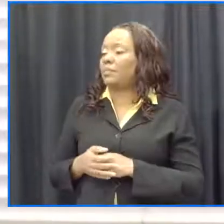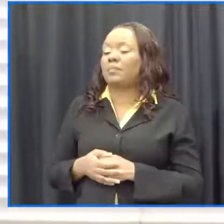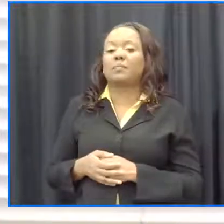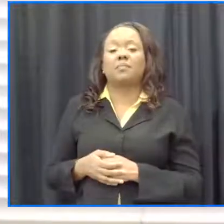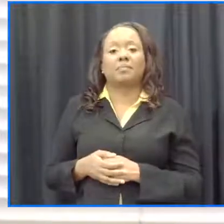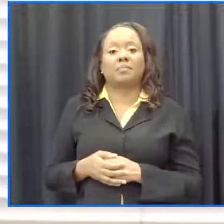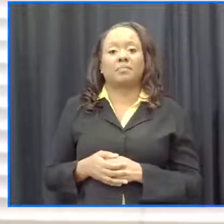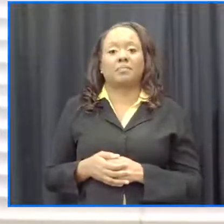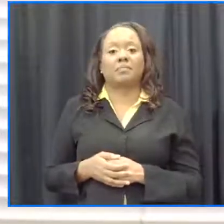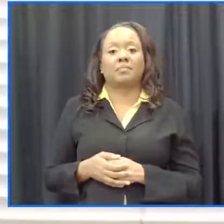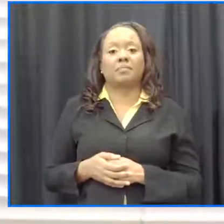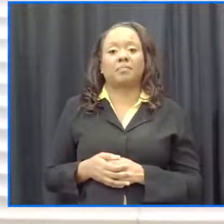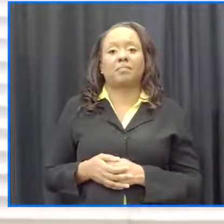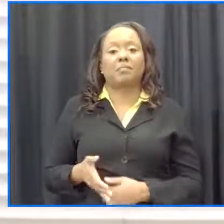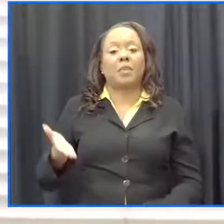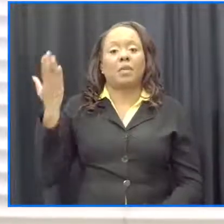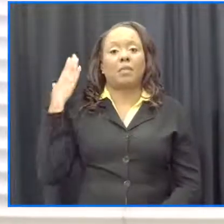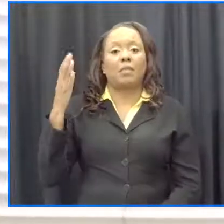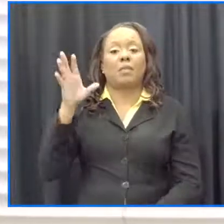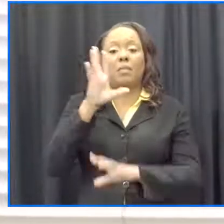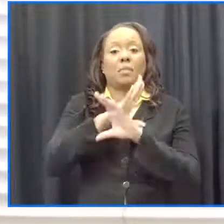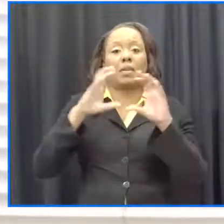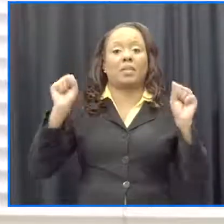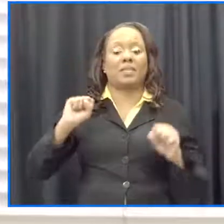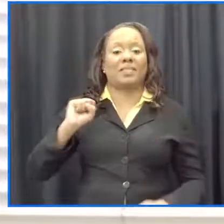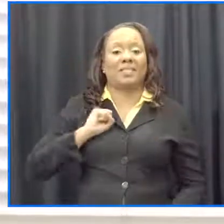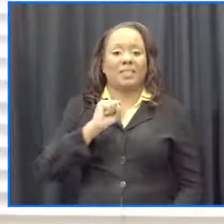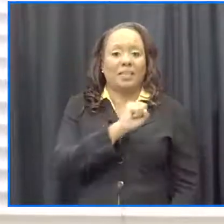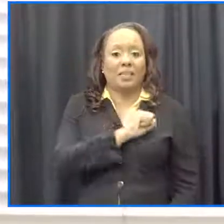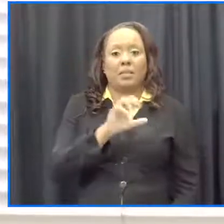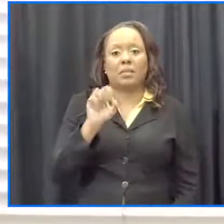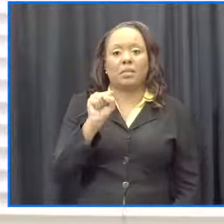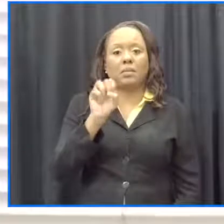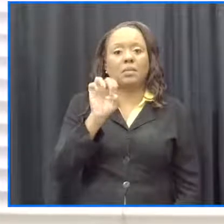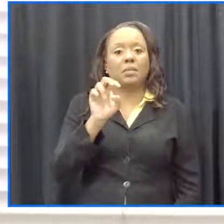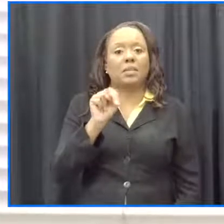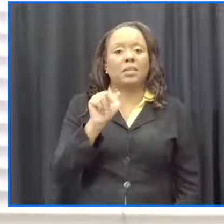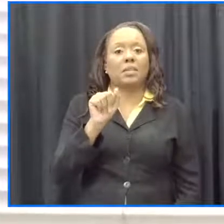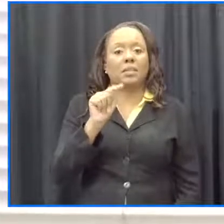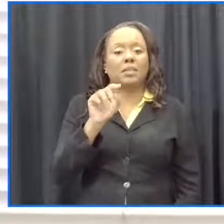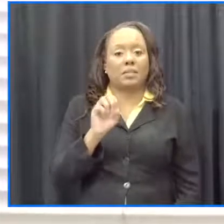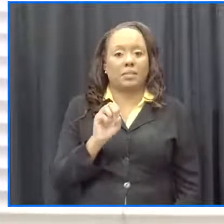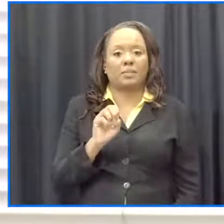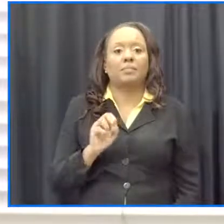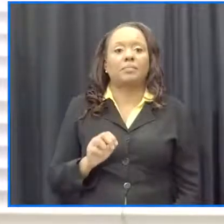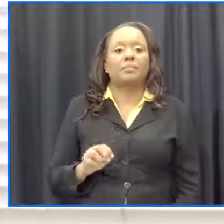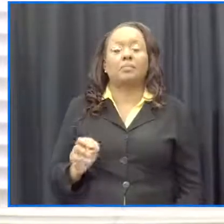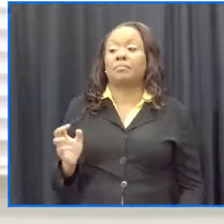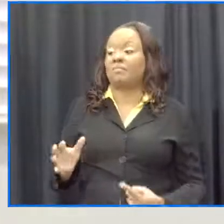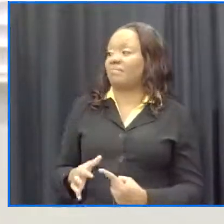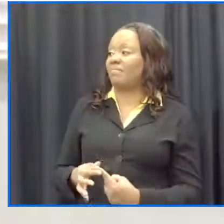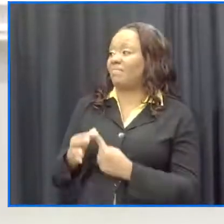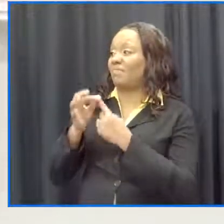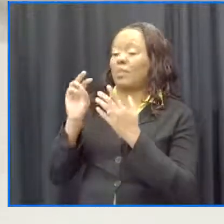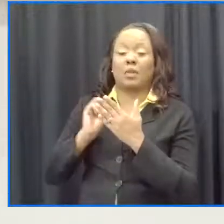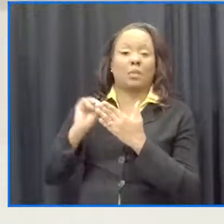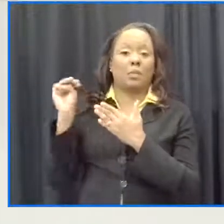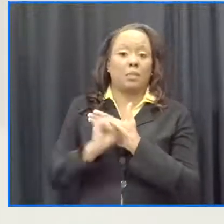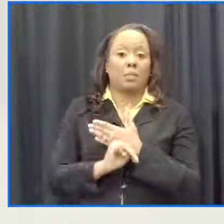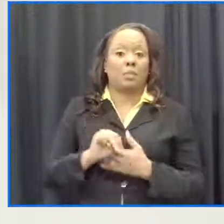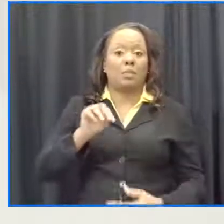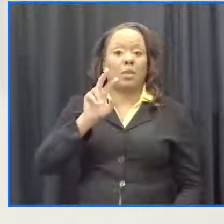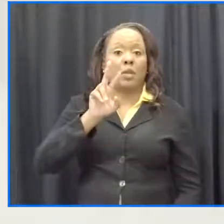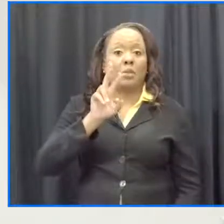Miss Carrie-Anne Eiffel is a former president of the Senate, having been elected to that position